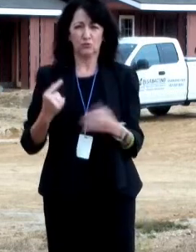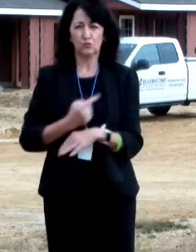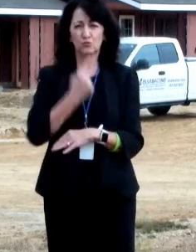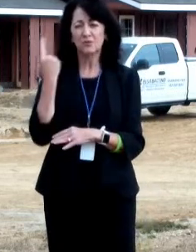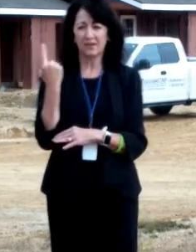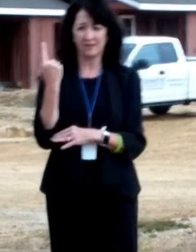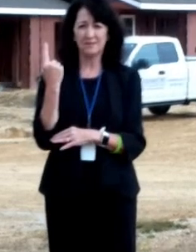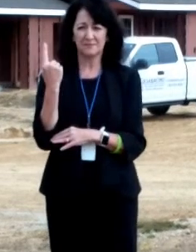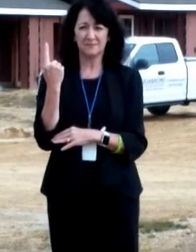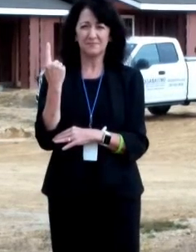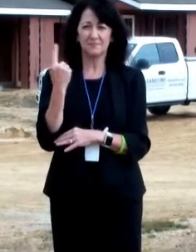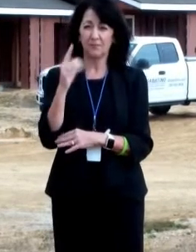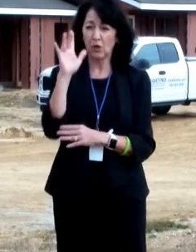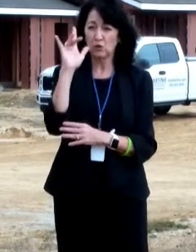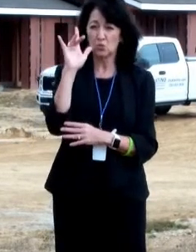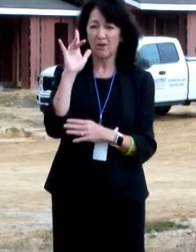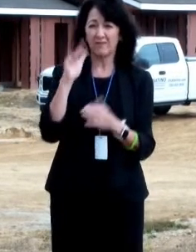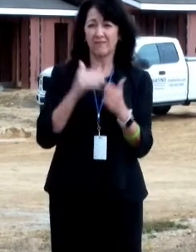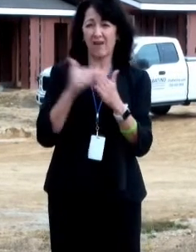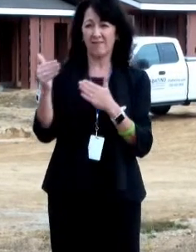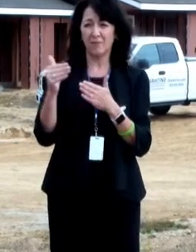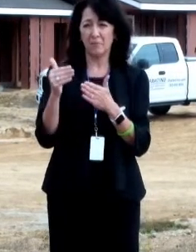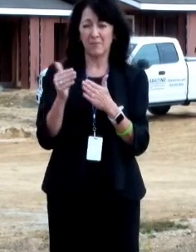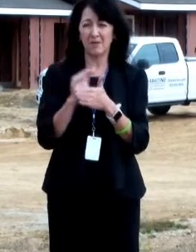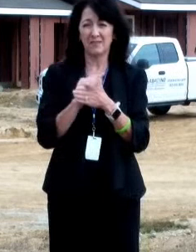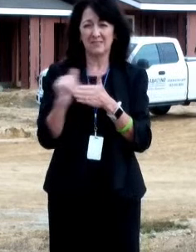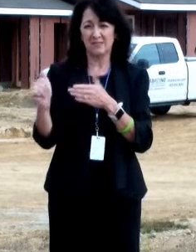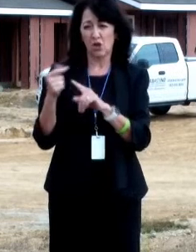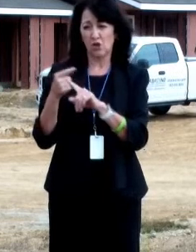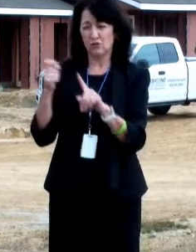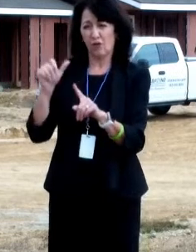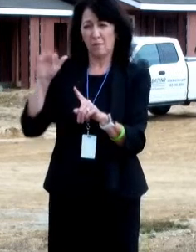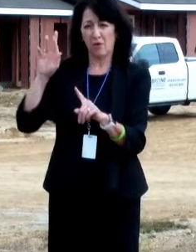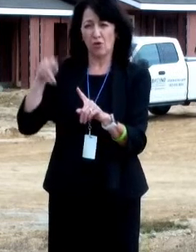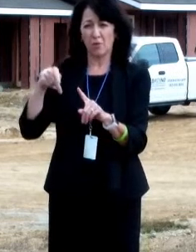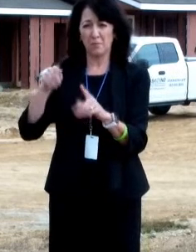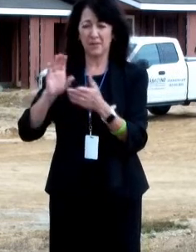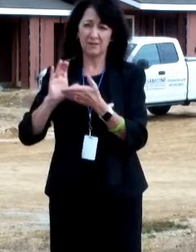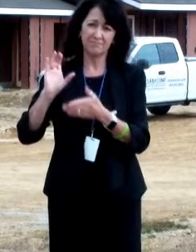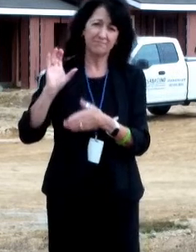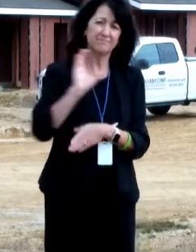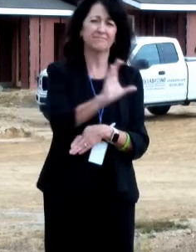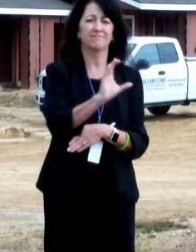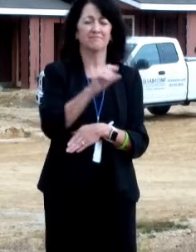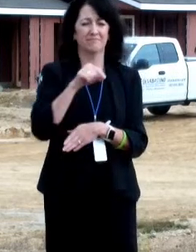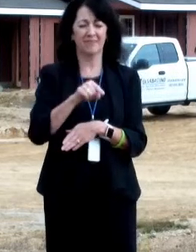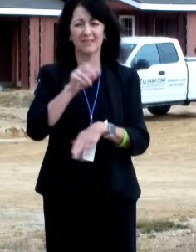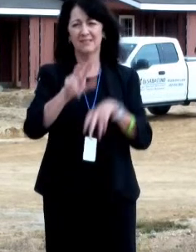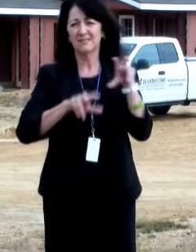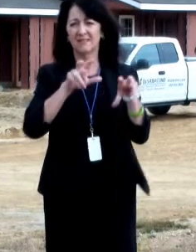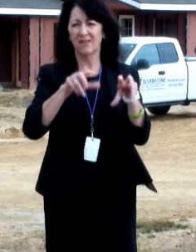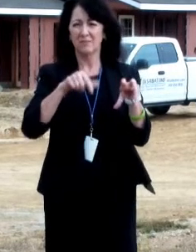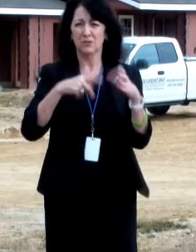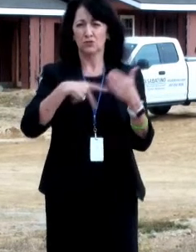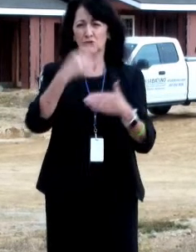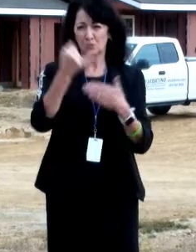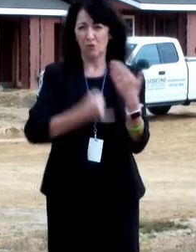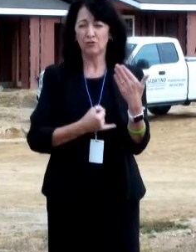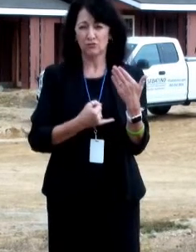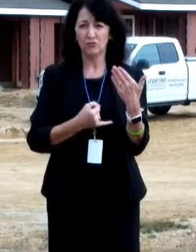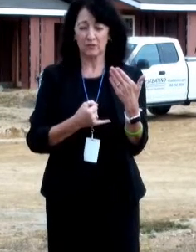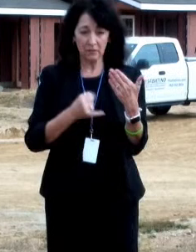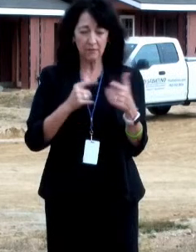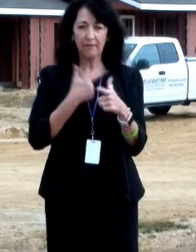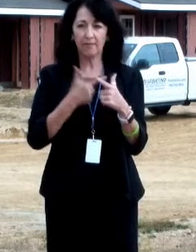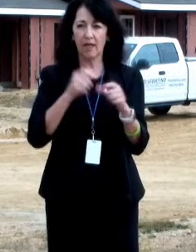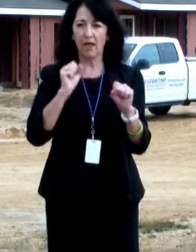appropriating $25 million more from the American Rescue Plan resources to supercharge this project. And with